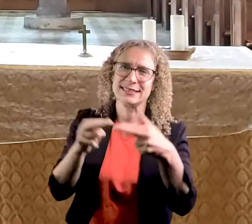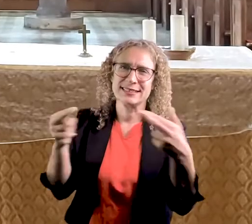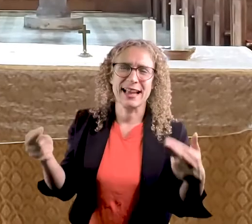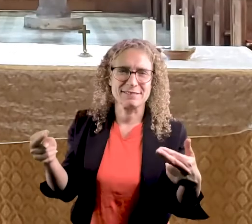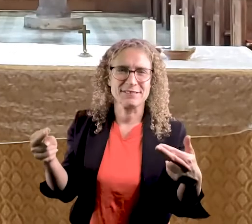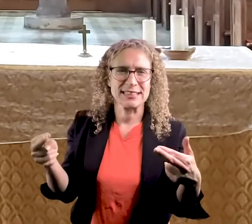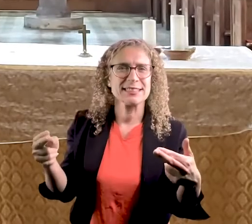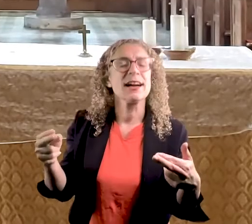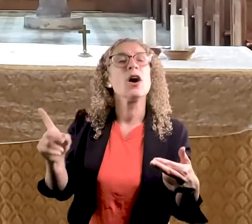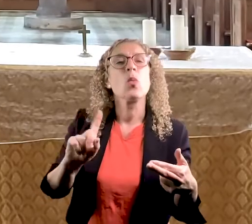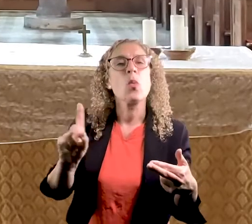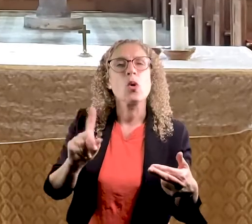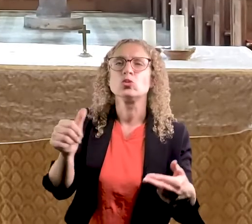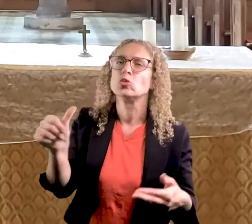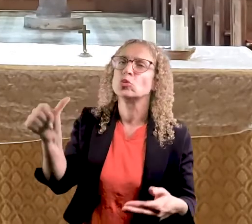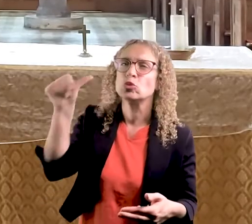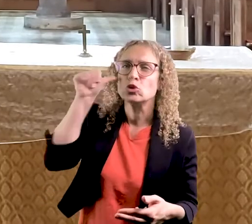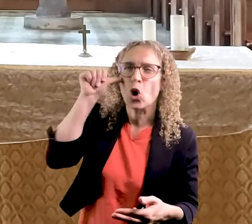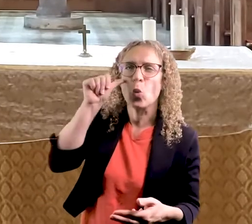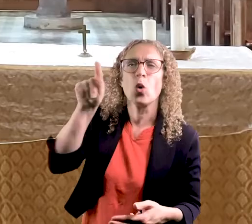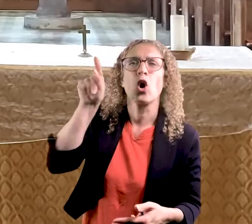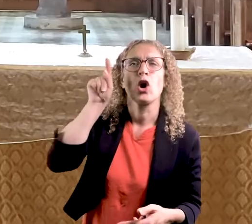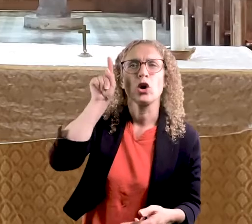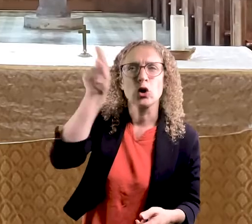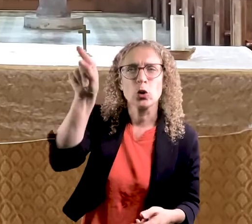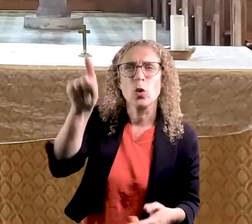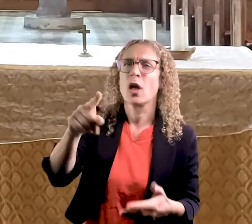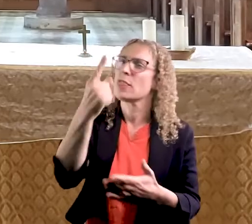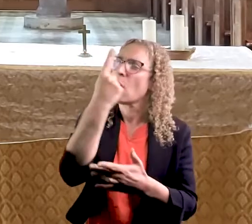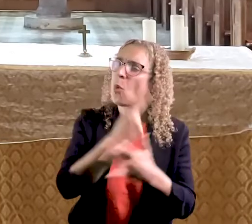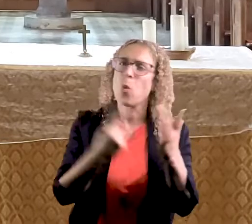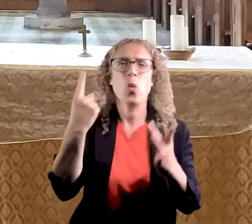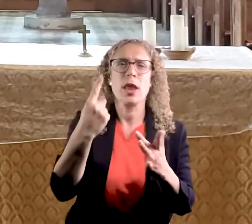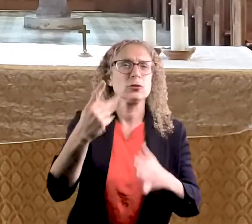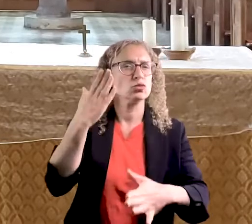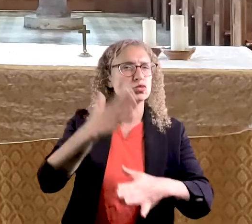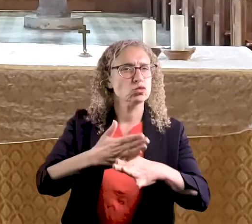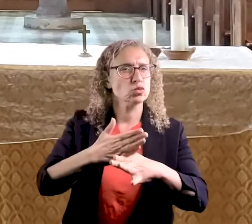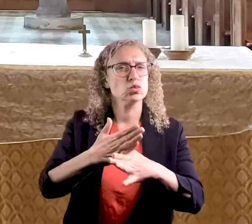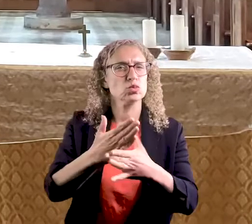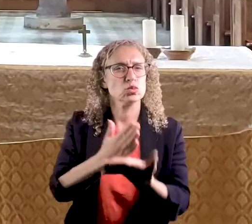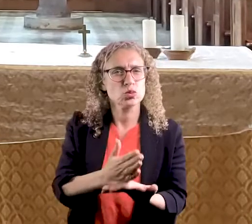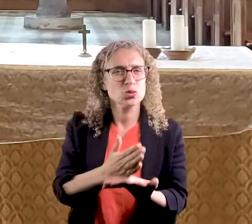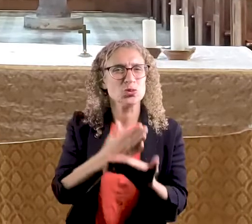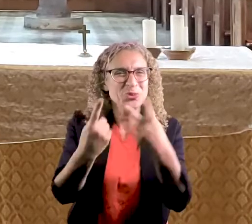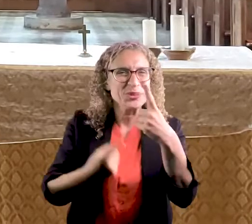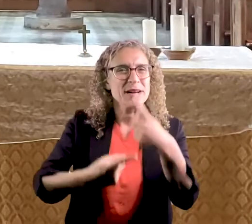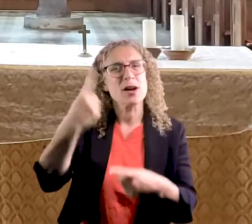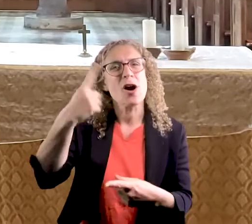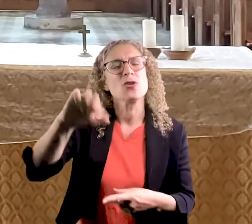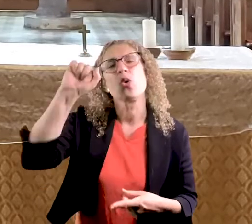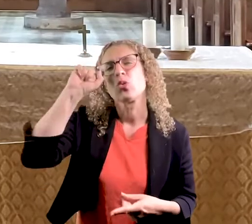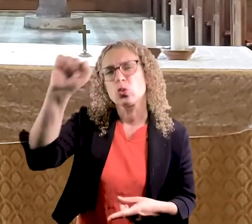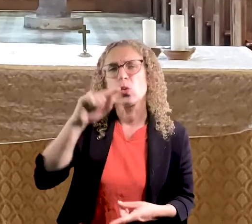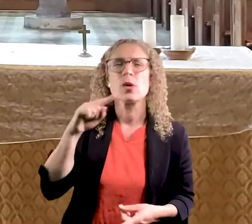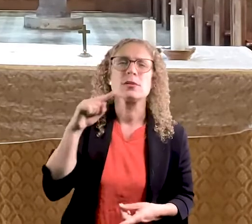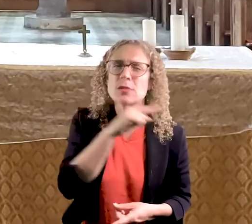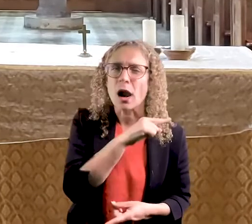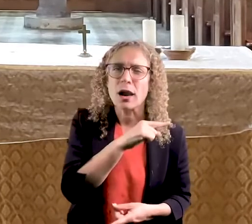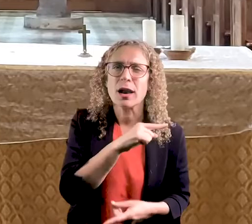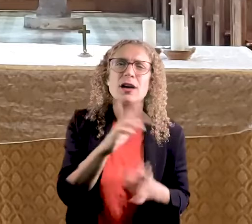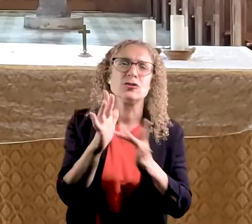gift, which is to know you, the only true God, and your